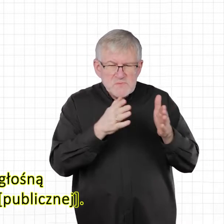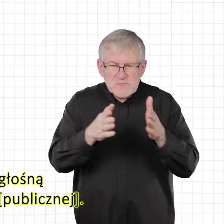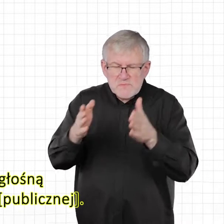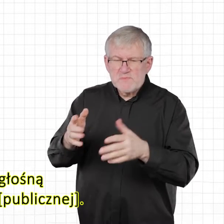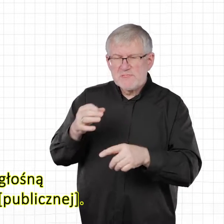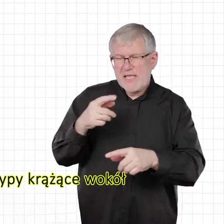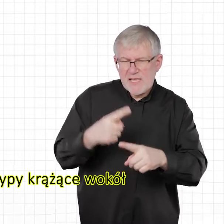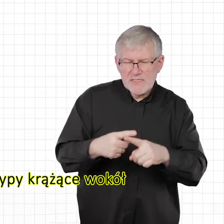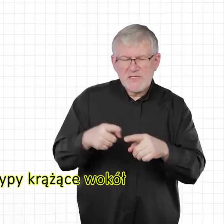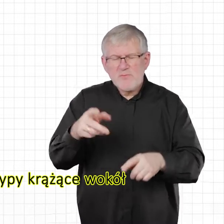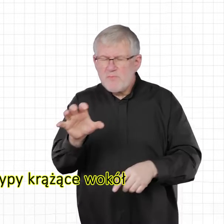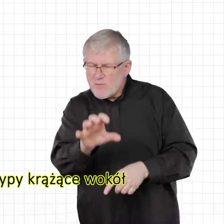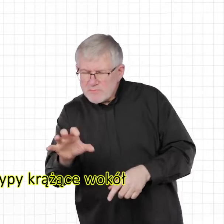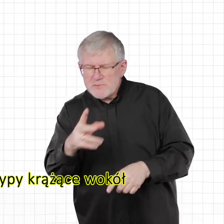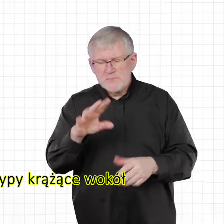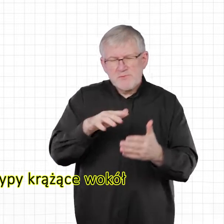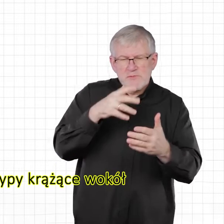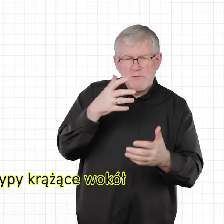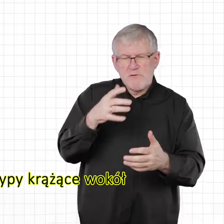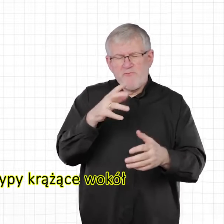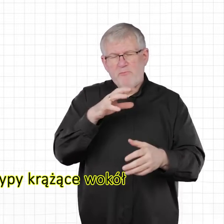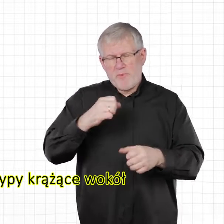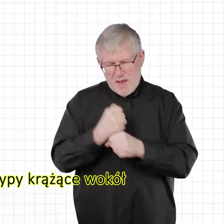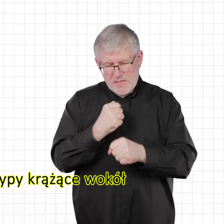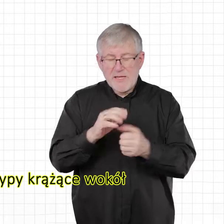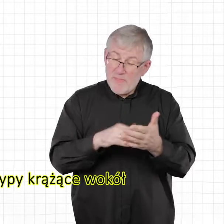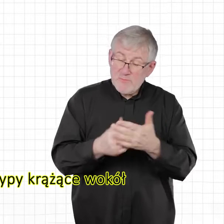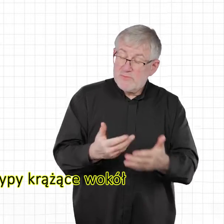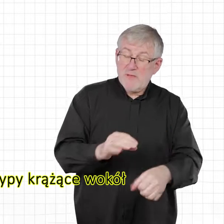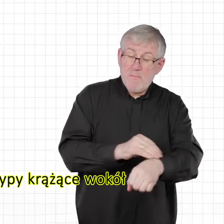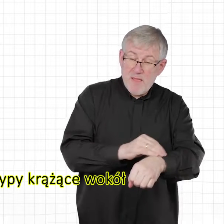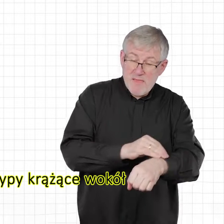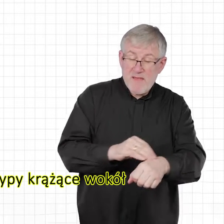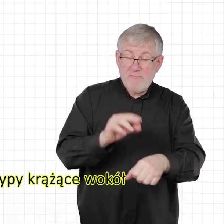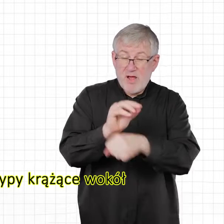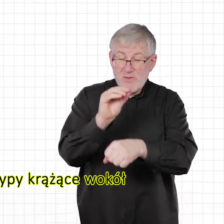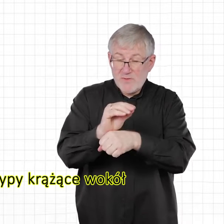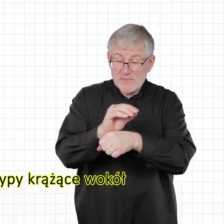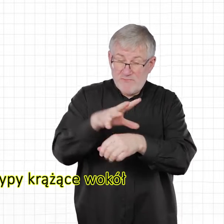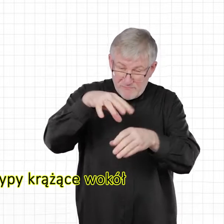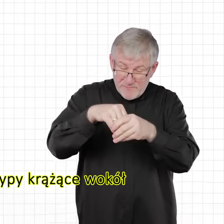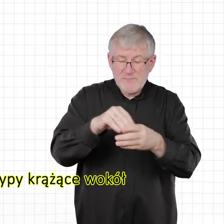claiming the space. So this is done to try to,